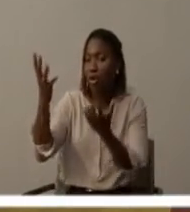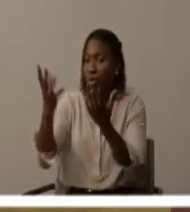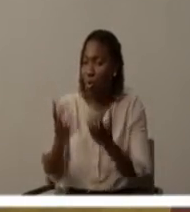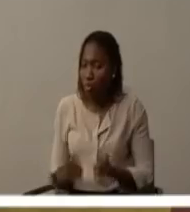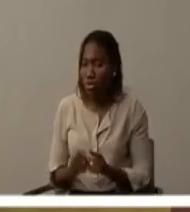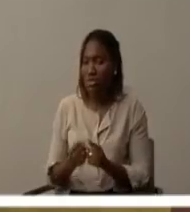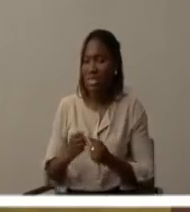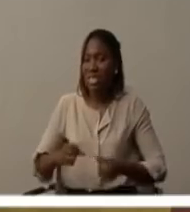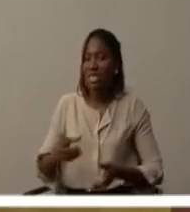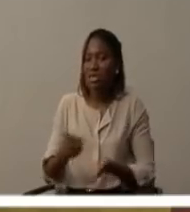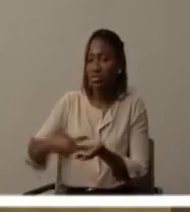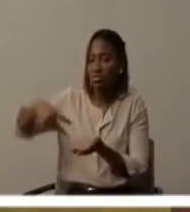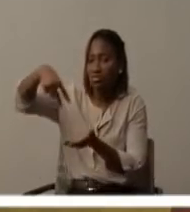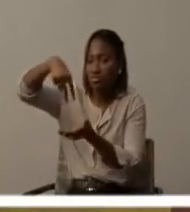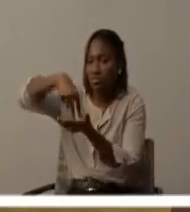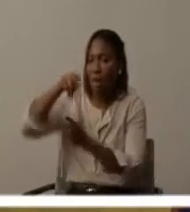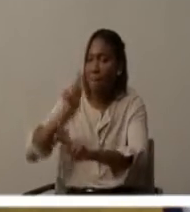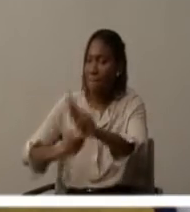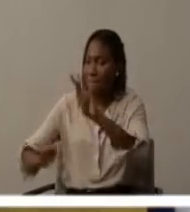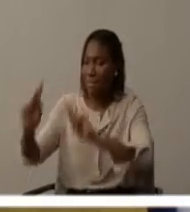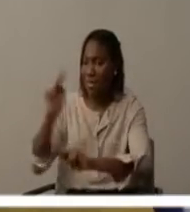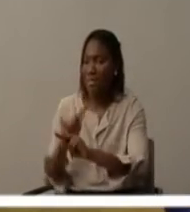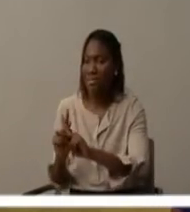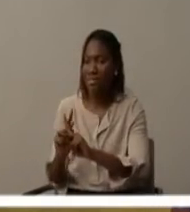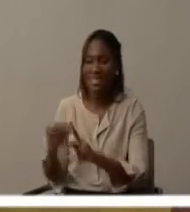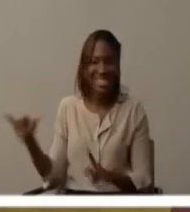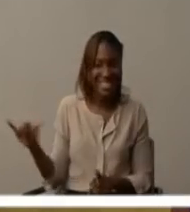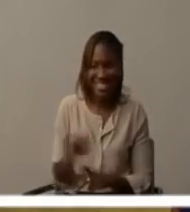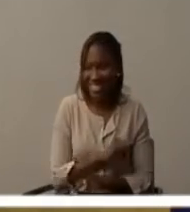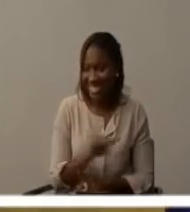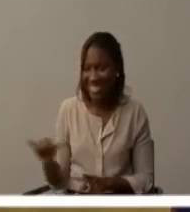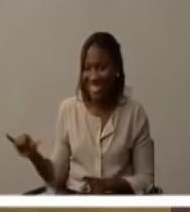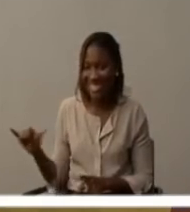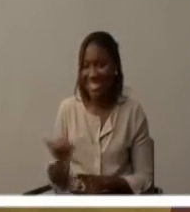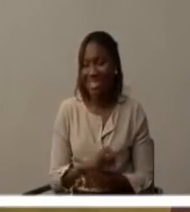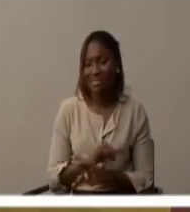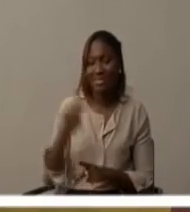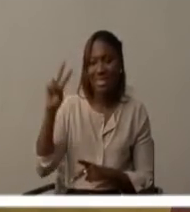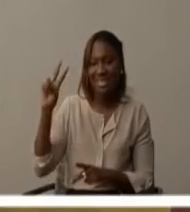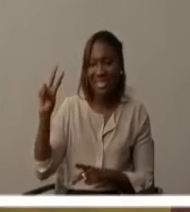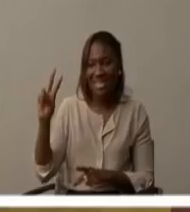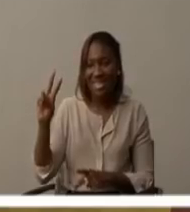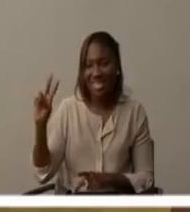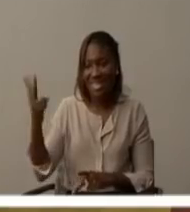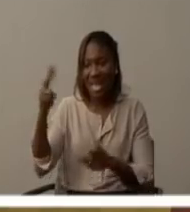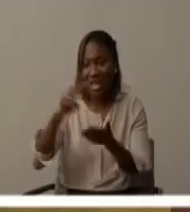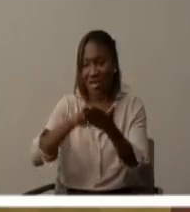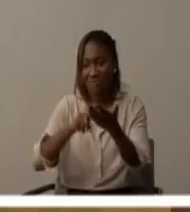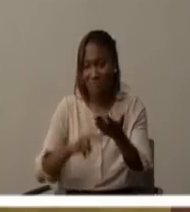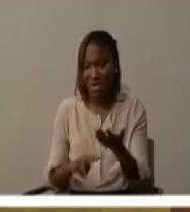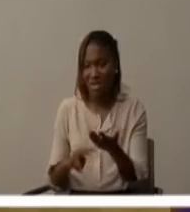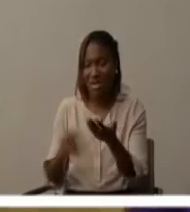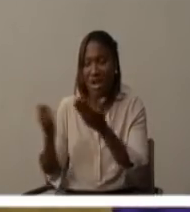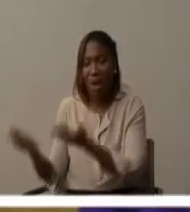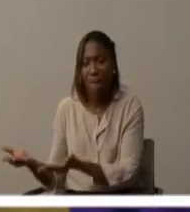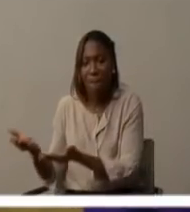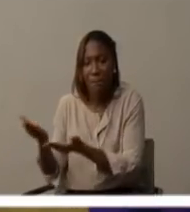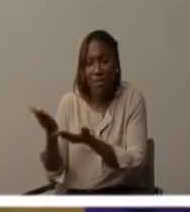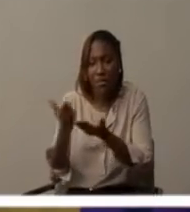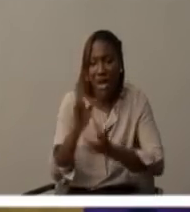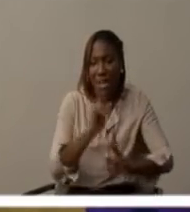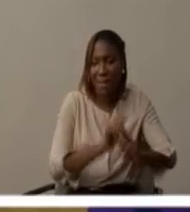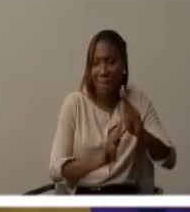same language that he used for the Exodus, bringing the people out of Egypt and into the